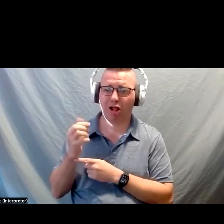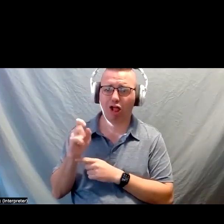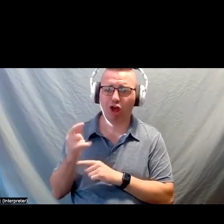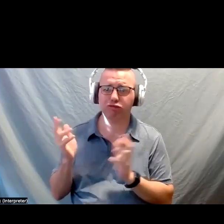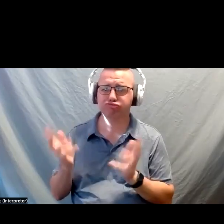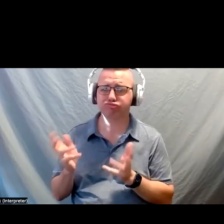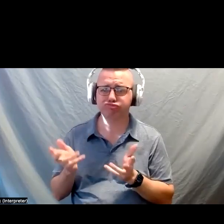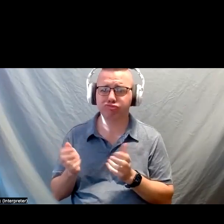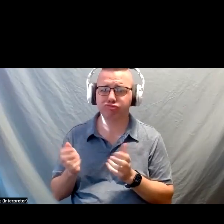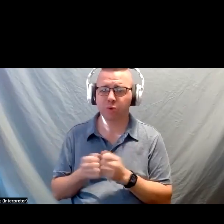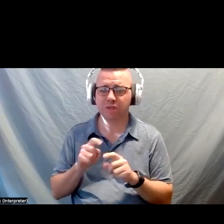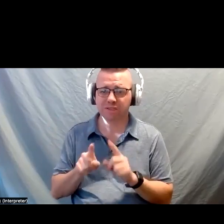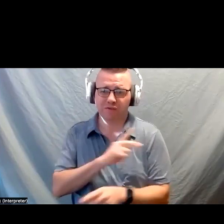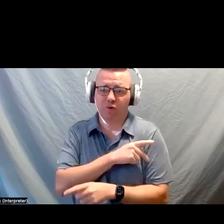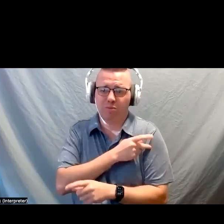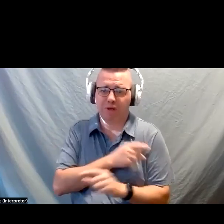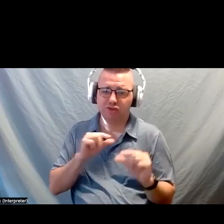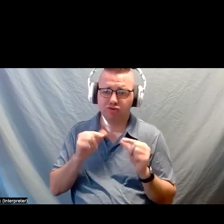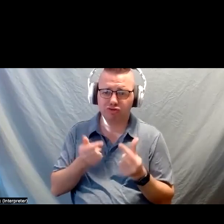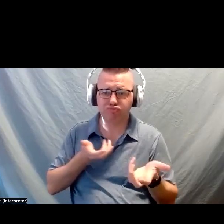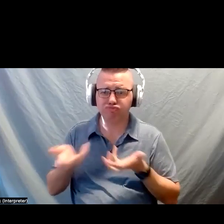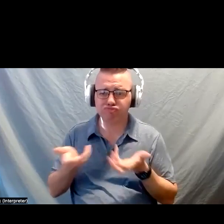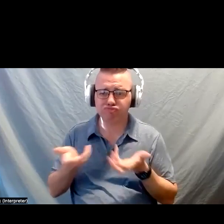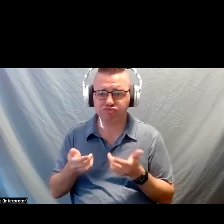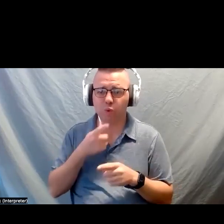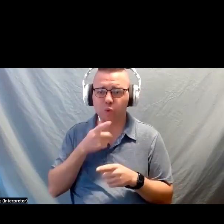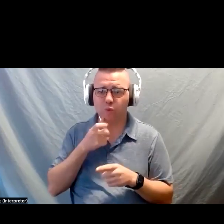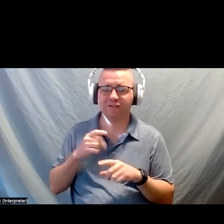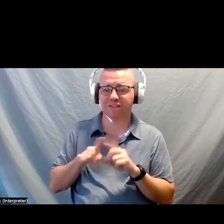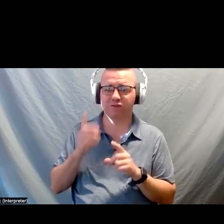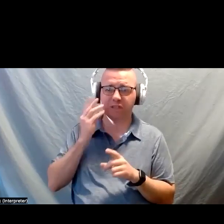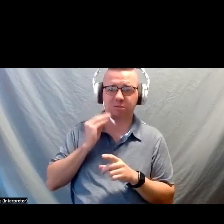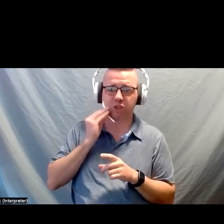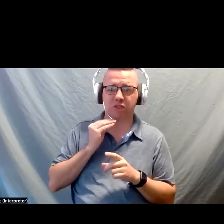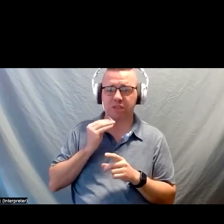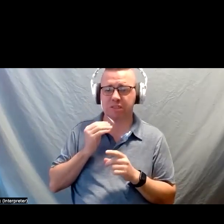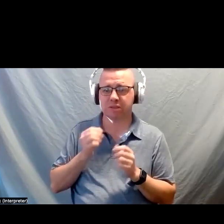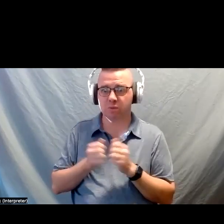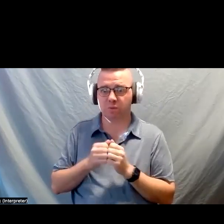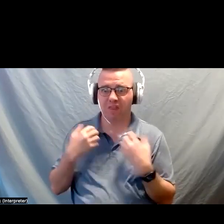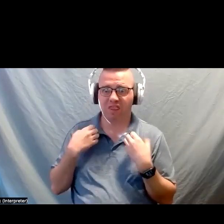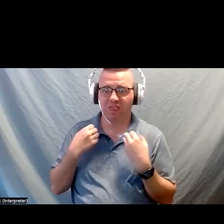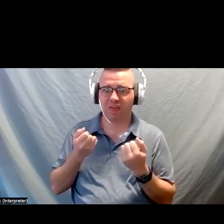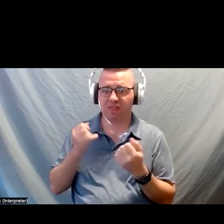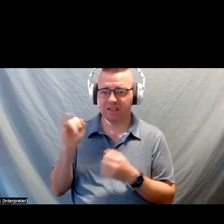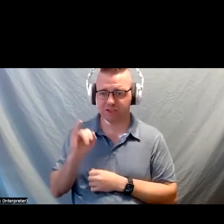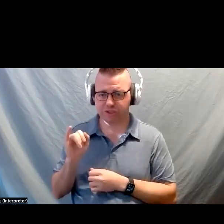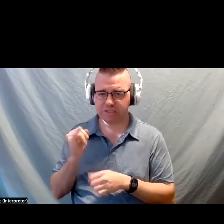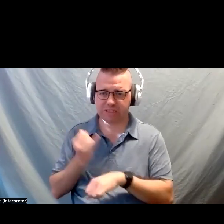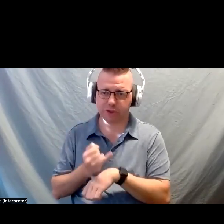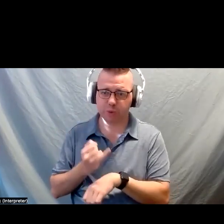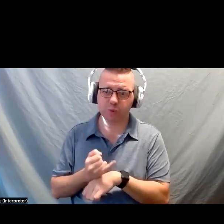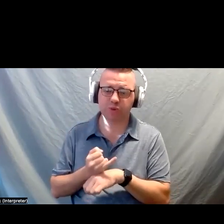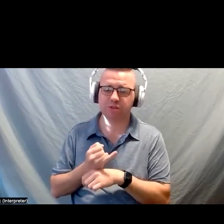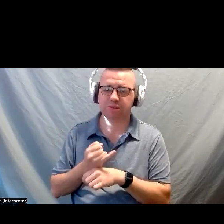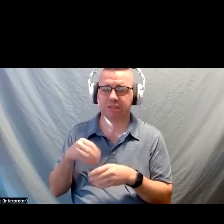between different patient groups with different experiences of the health service institutions in our different